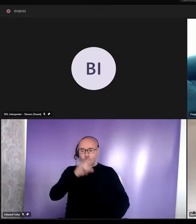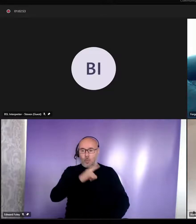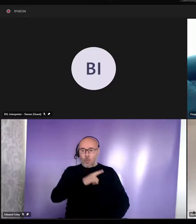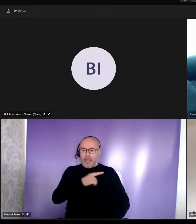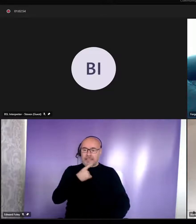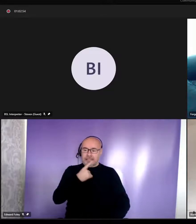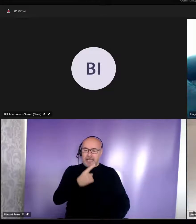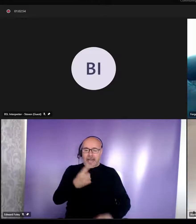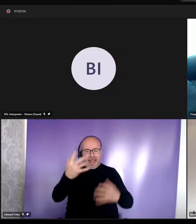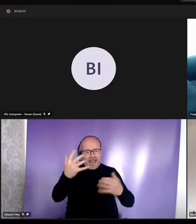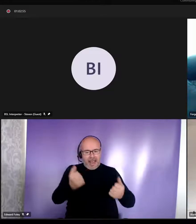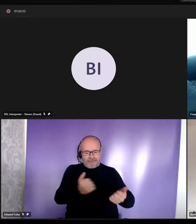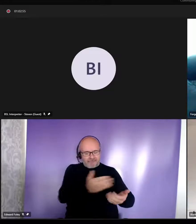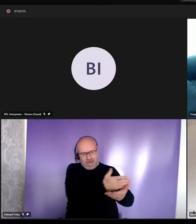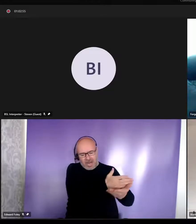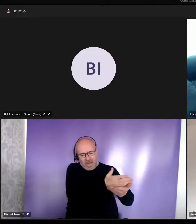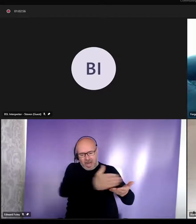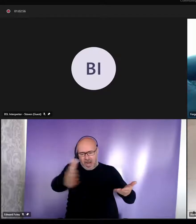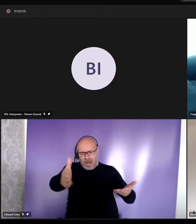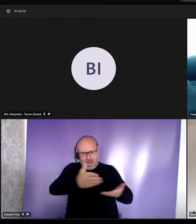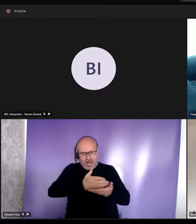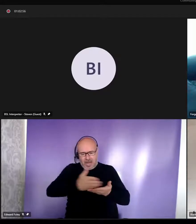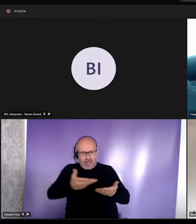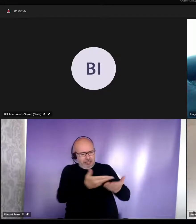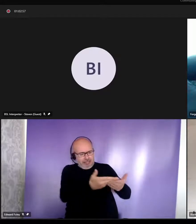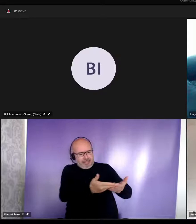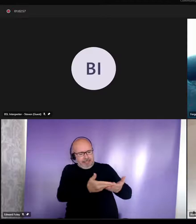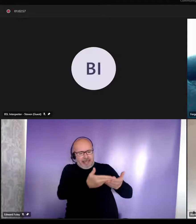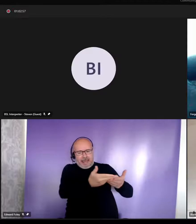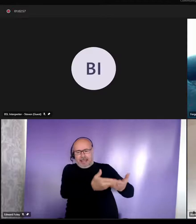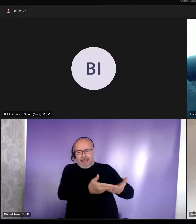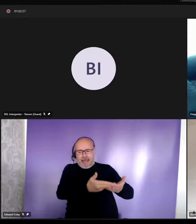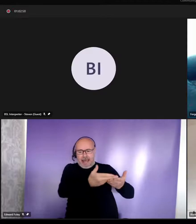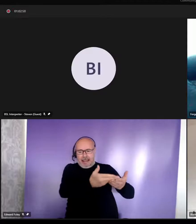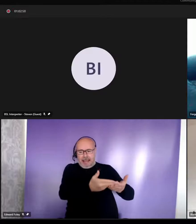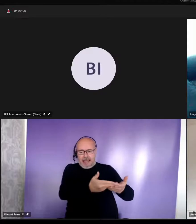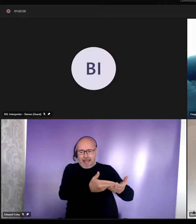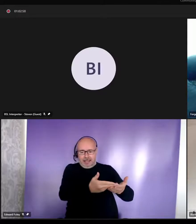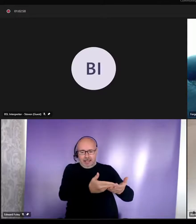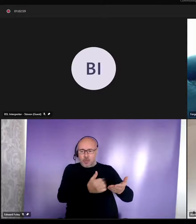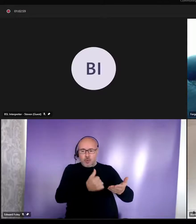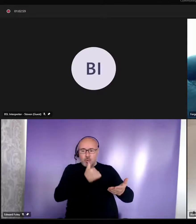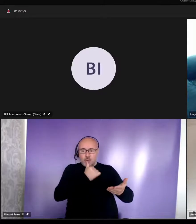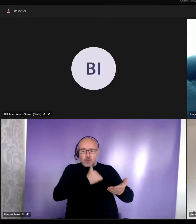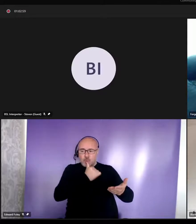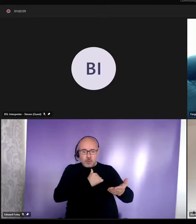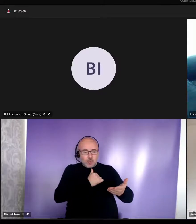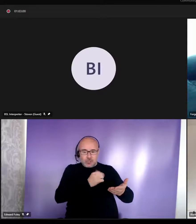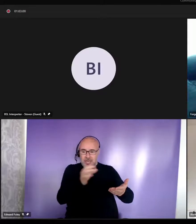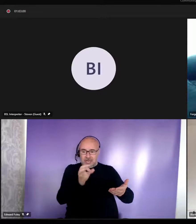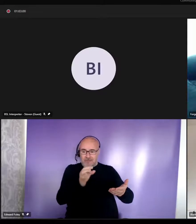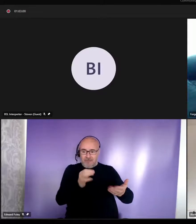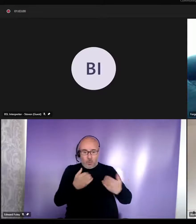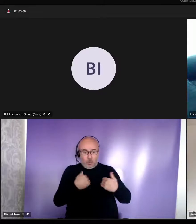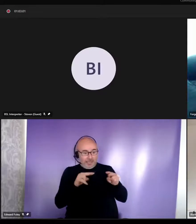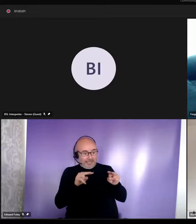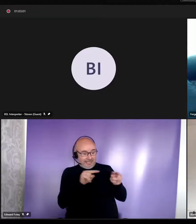that are lying in different car parks. It's not a nice thing to see these vehicles lying, not being used.